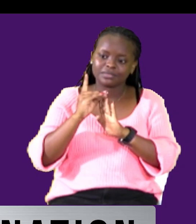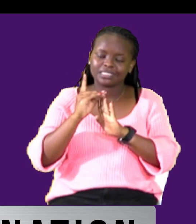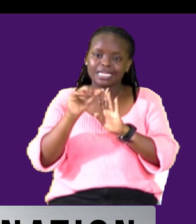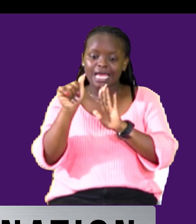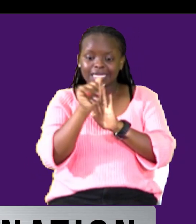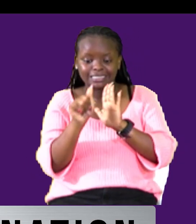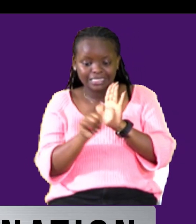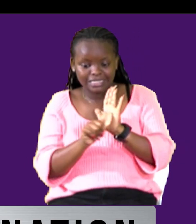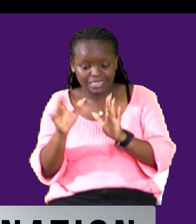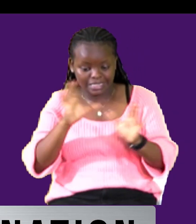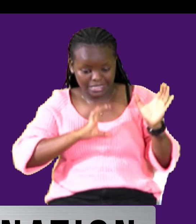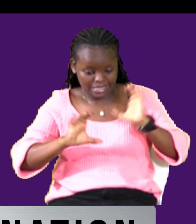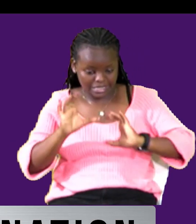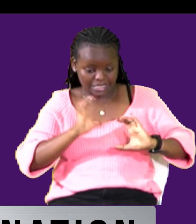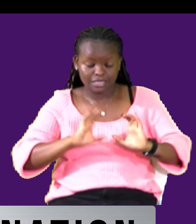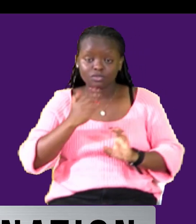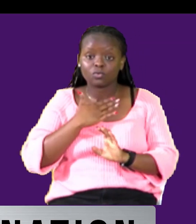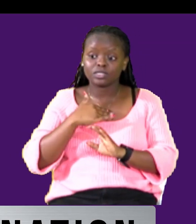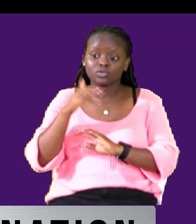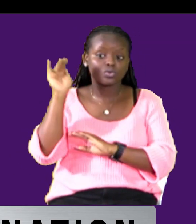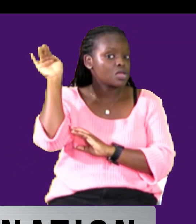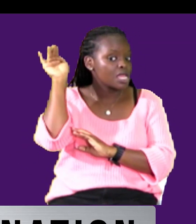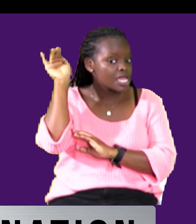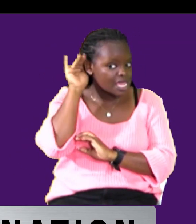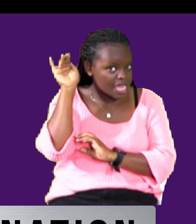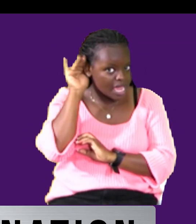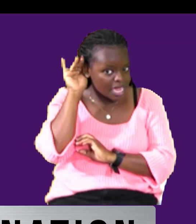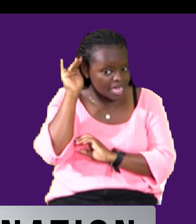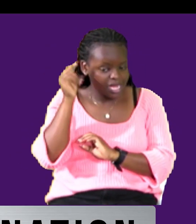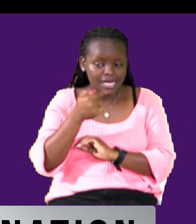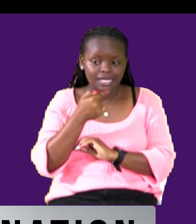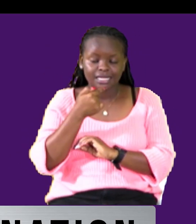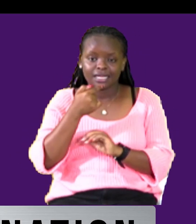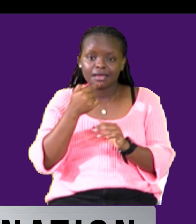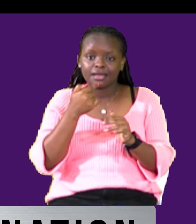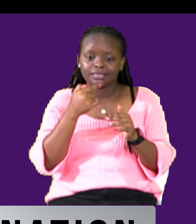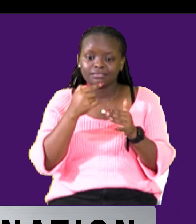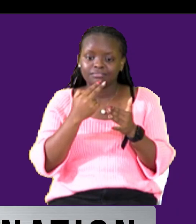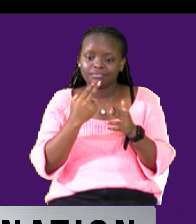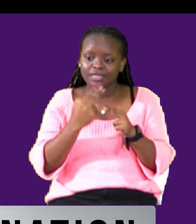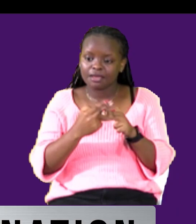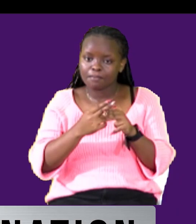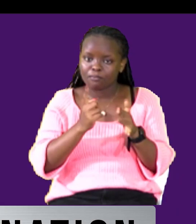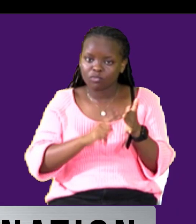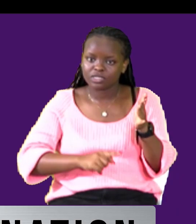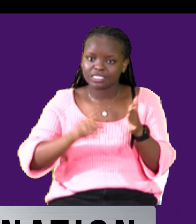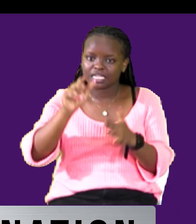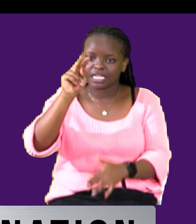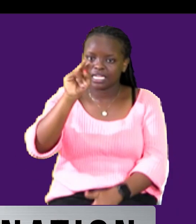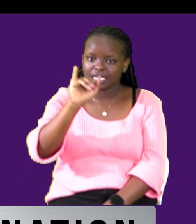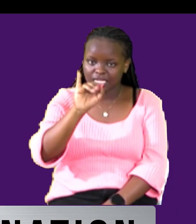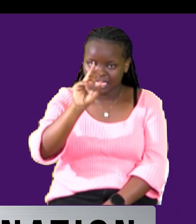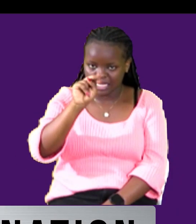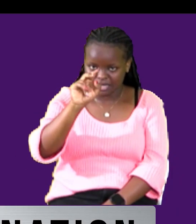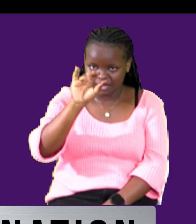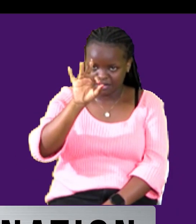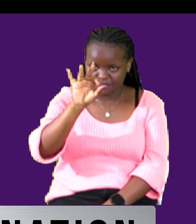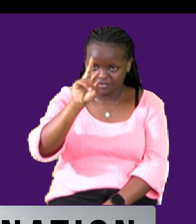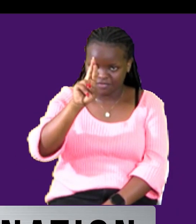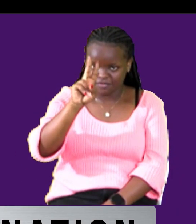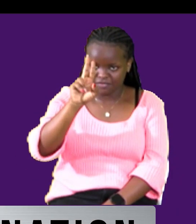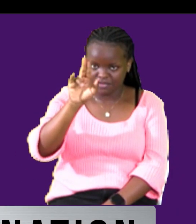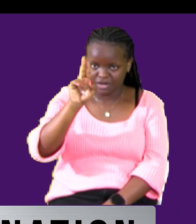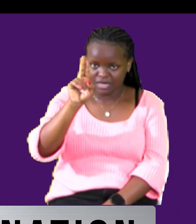speak about. We call them infrastructural development. So he needed to speak to the